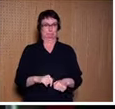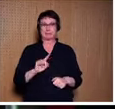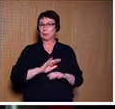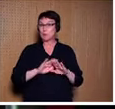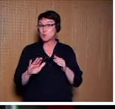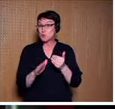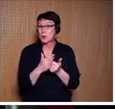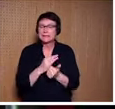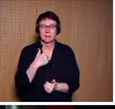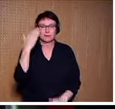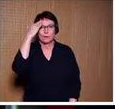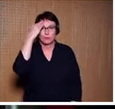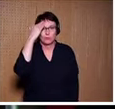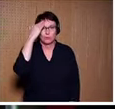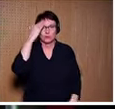spaces,